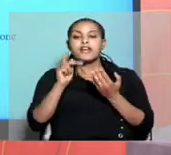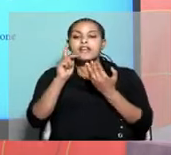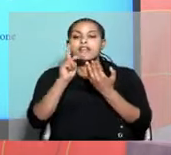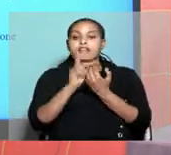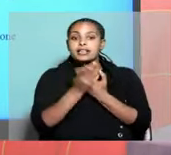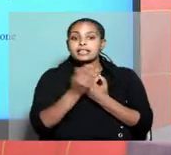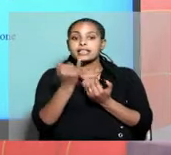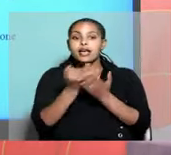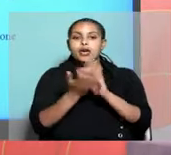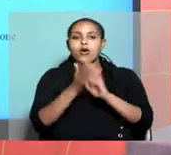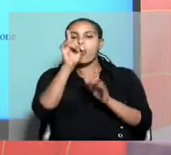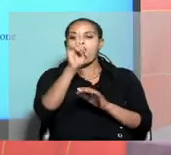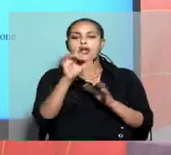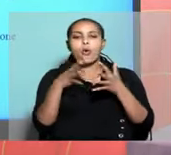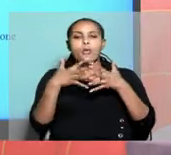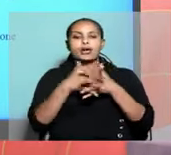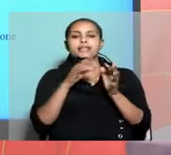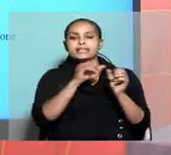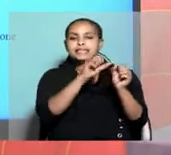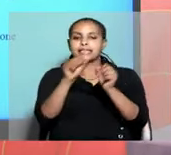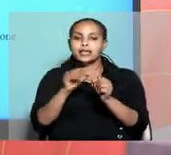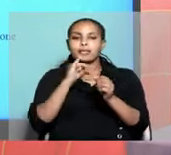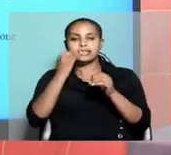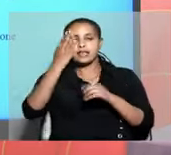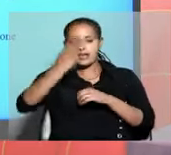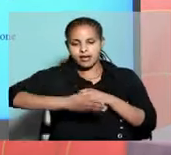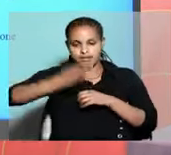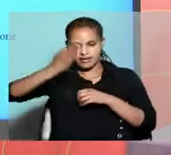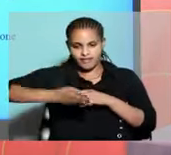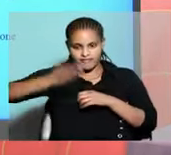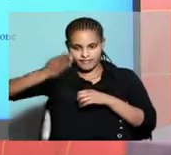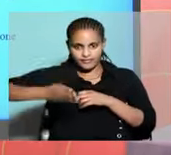Phase diagram for a one component system is a graph.